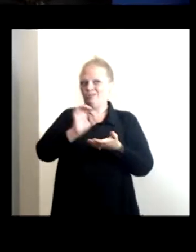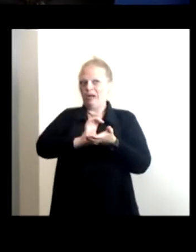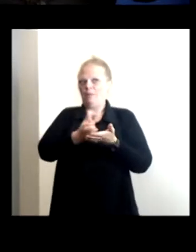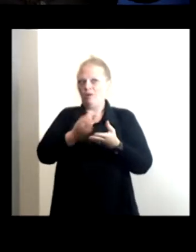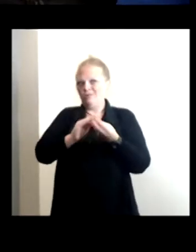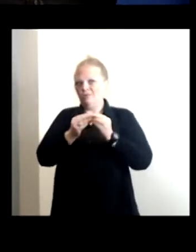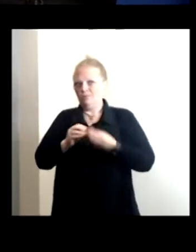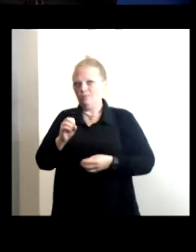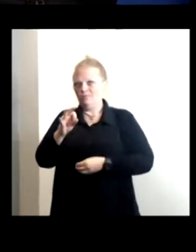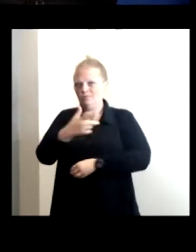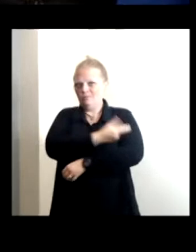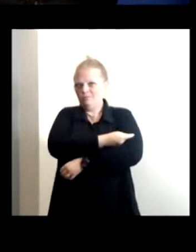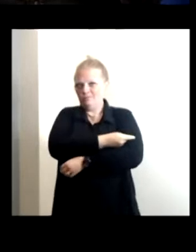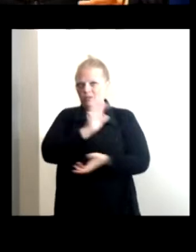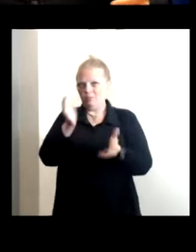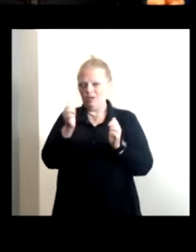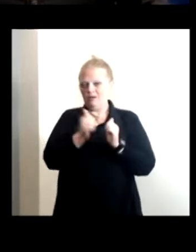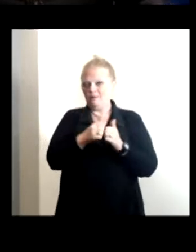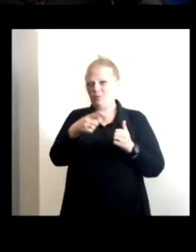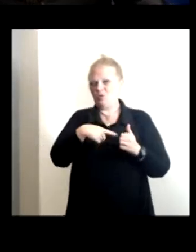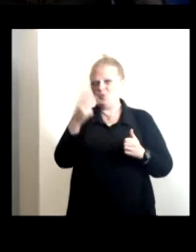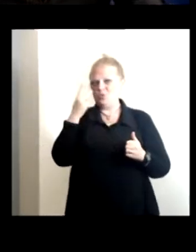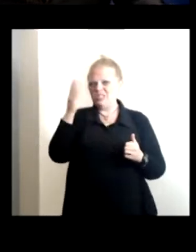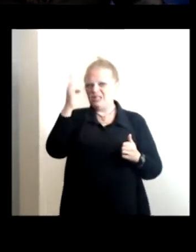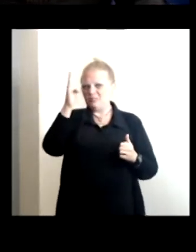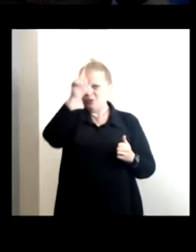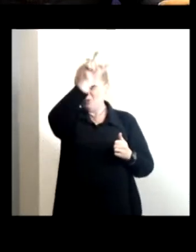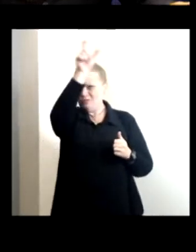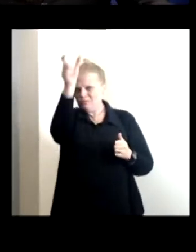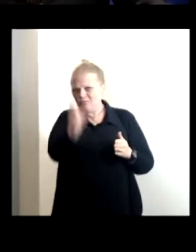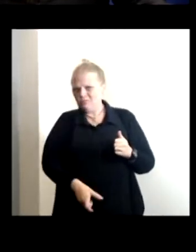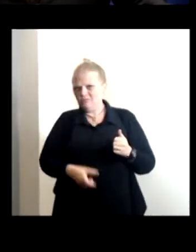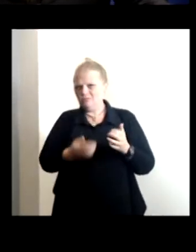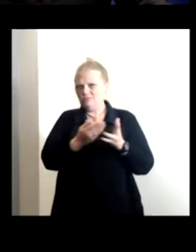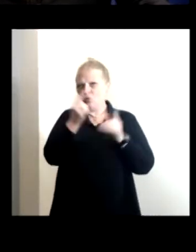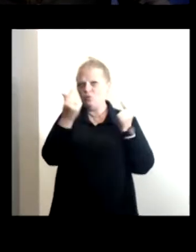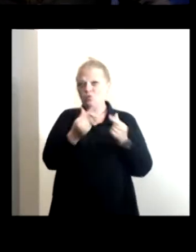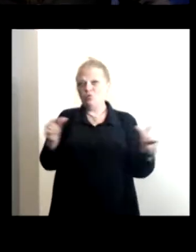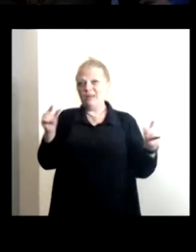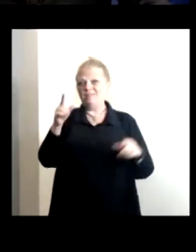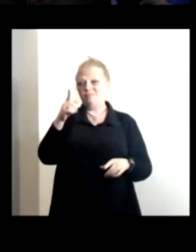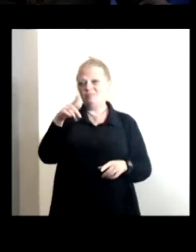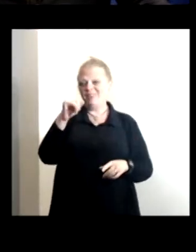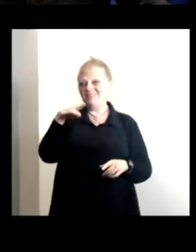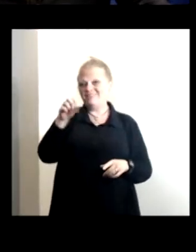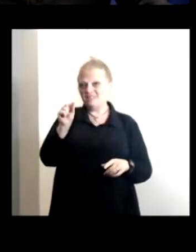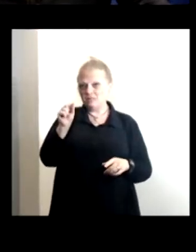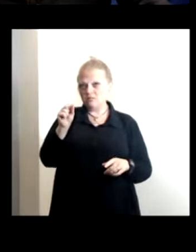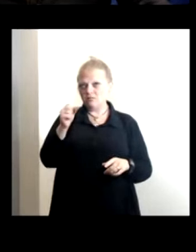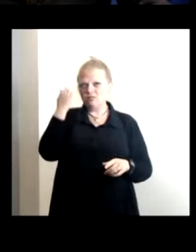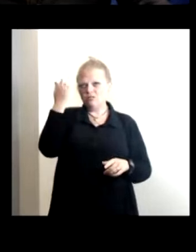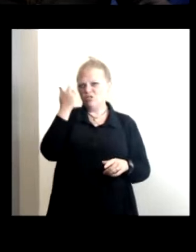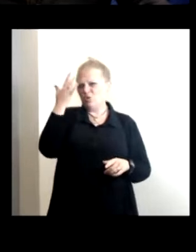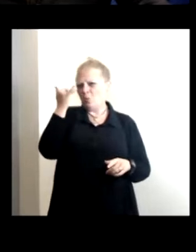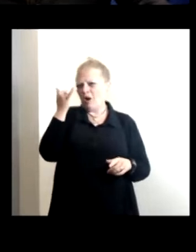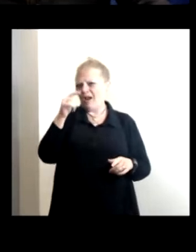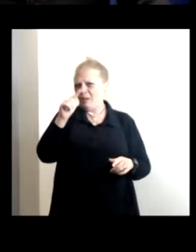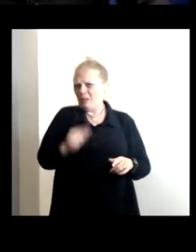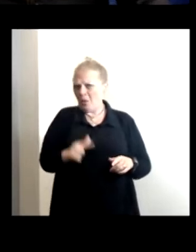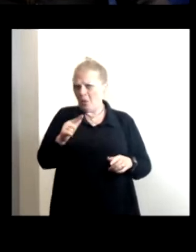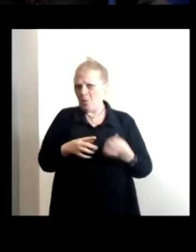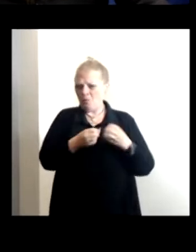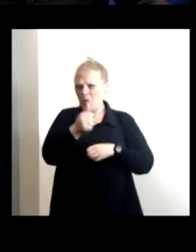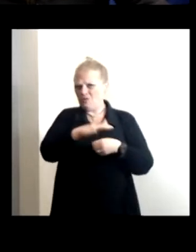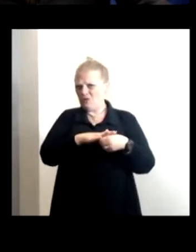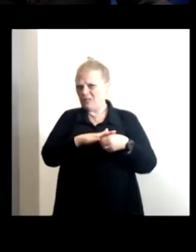country. You see a swath of blue going through the Great Plains. One of the reasons why it's so low in most